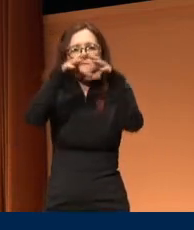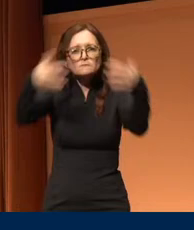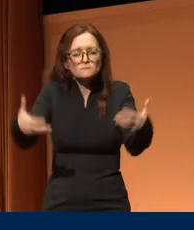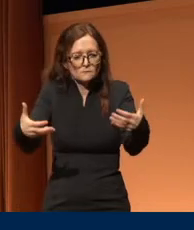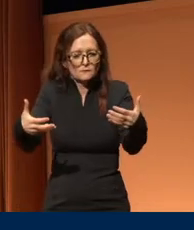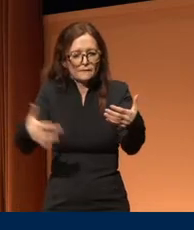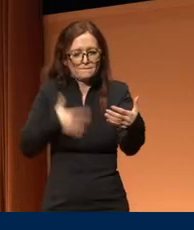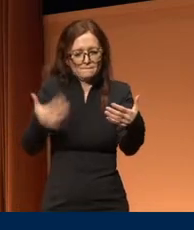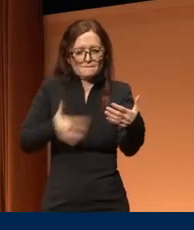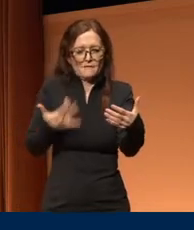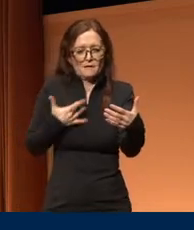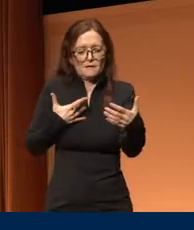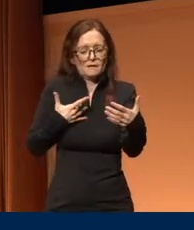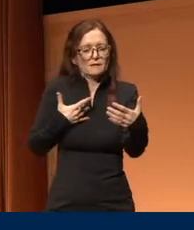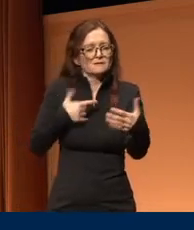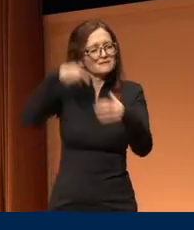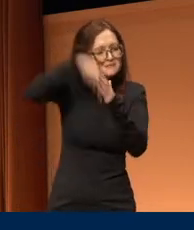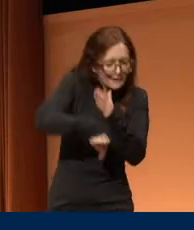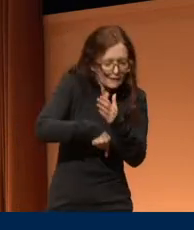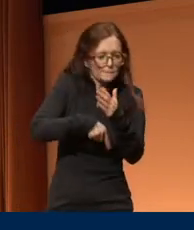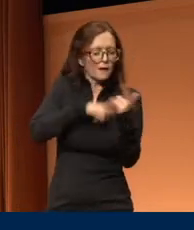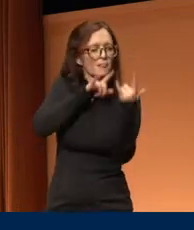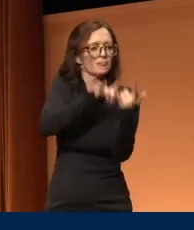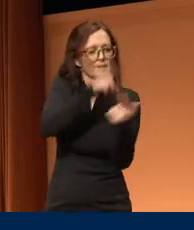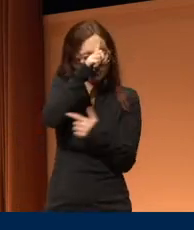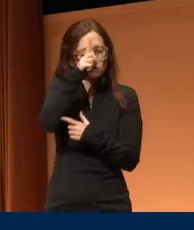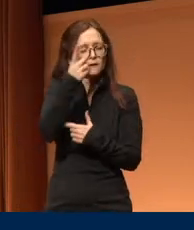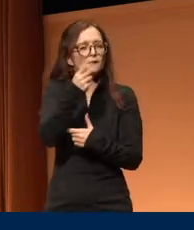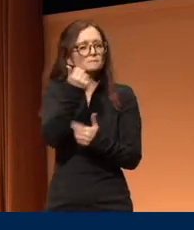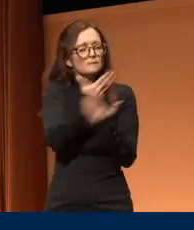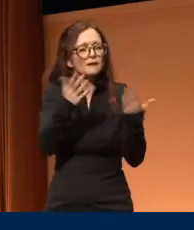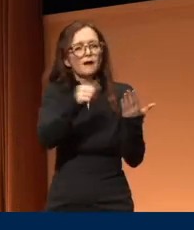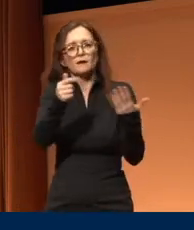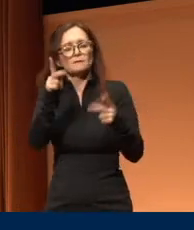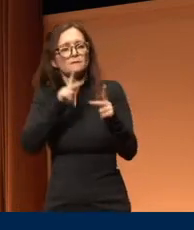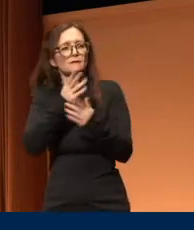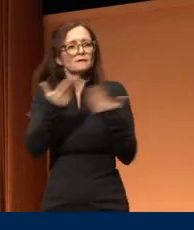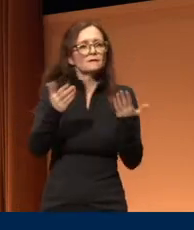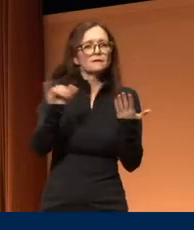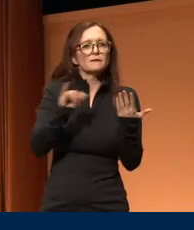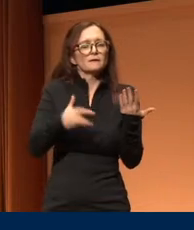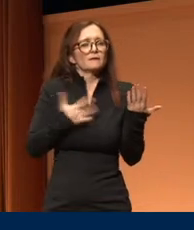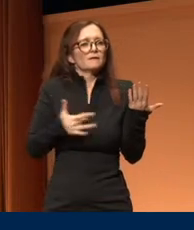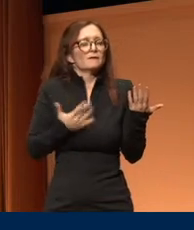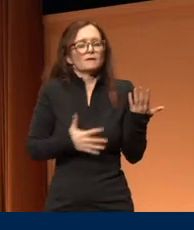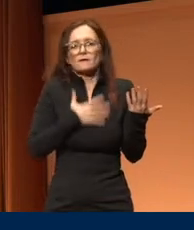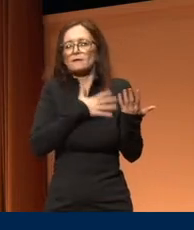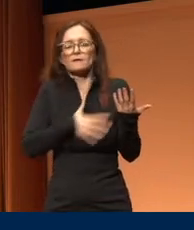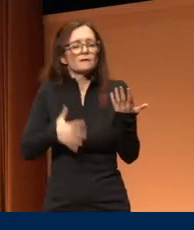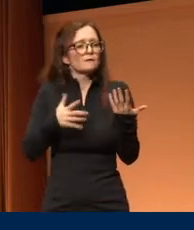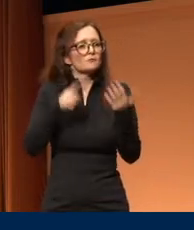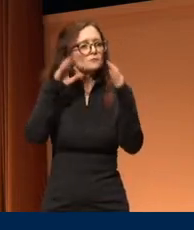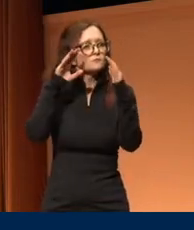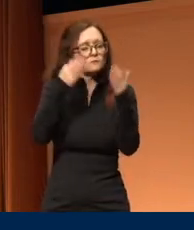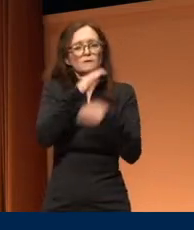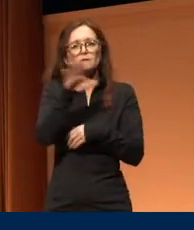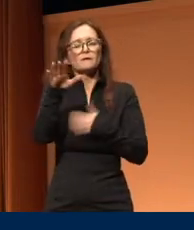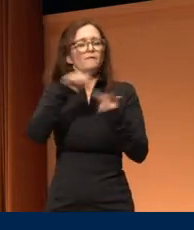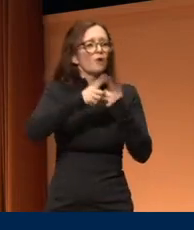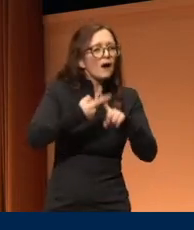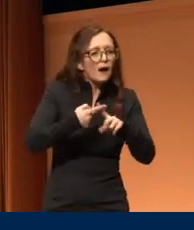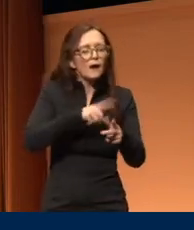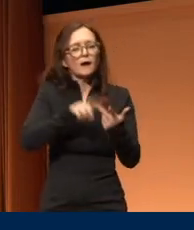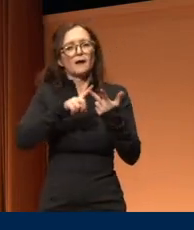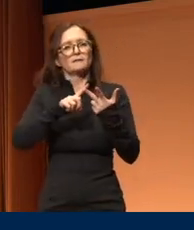intense feeling of deep affection for someone or something, under which other feelings, like empathy, sympathy, solidarity, or even friendship,